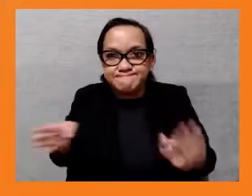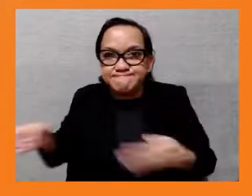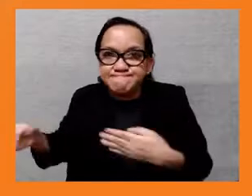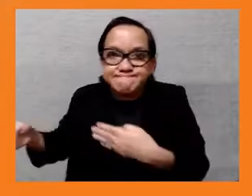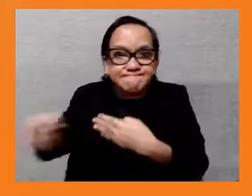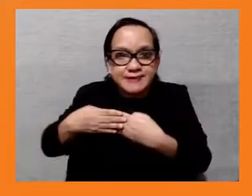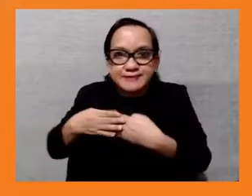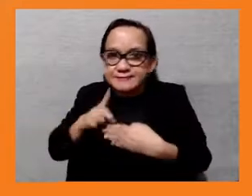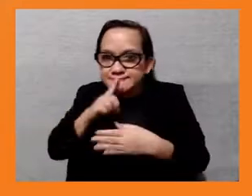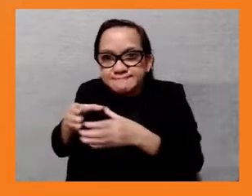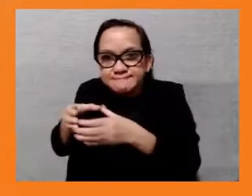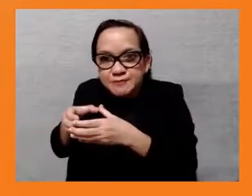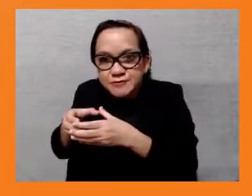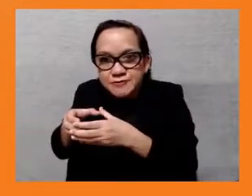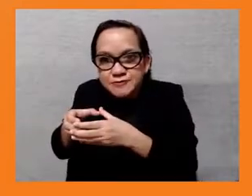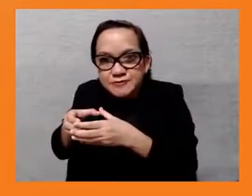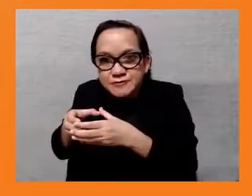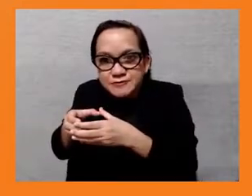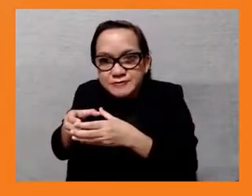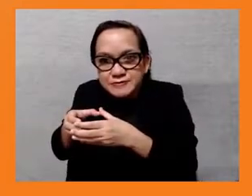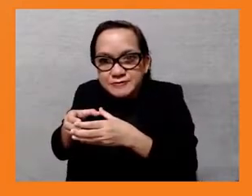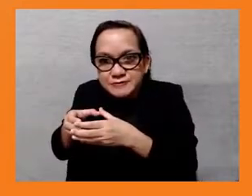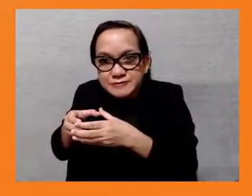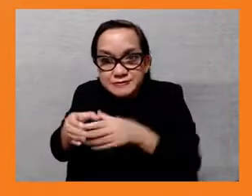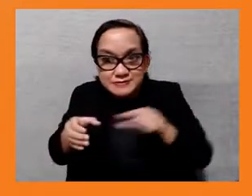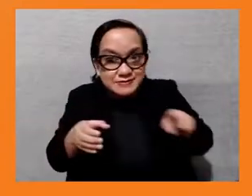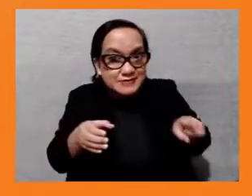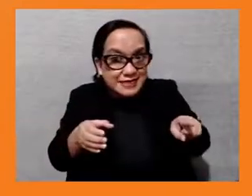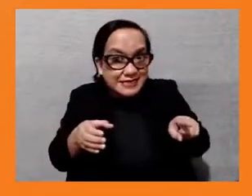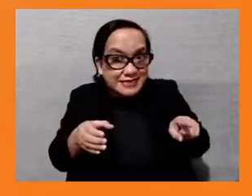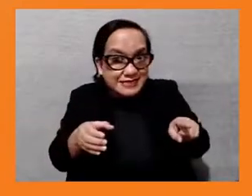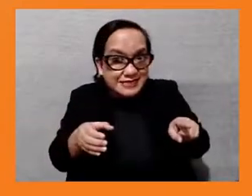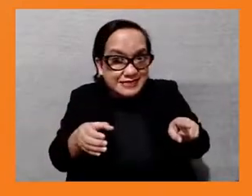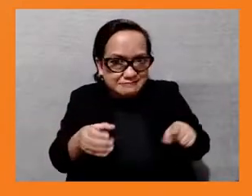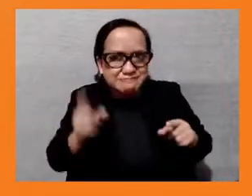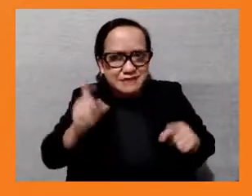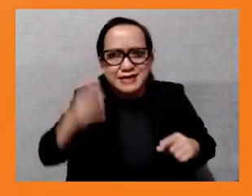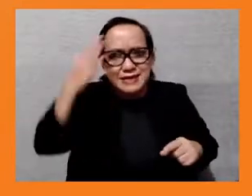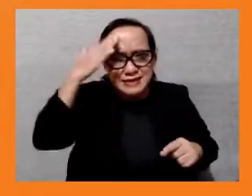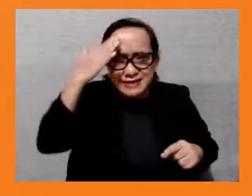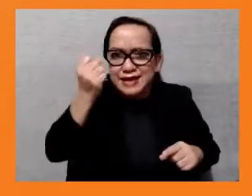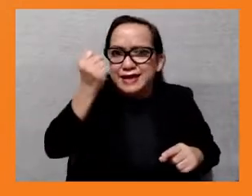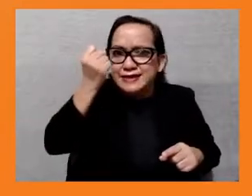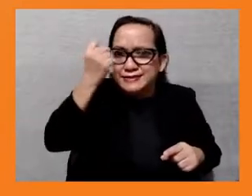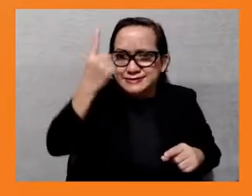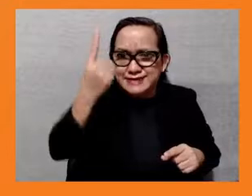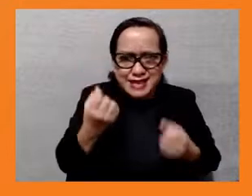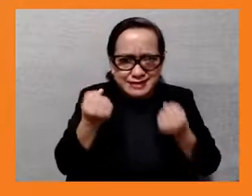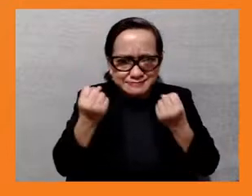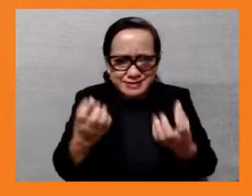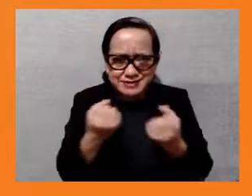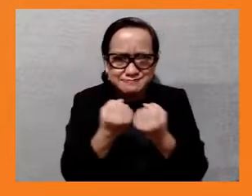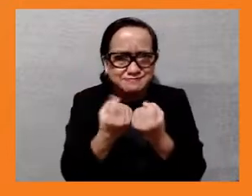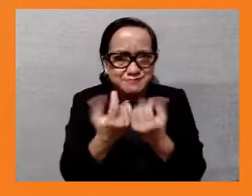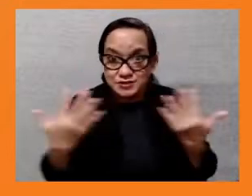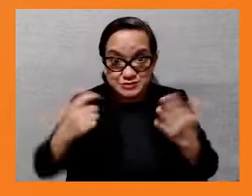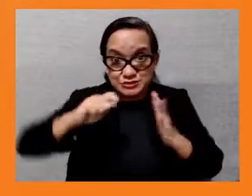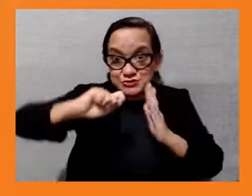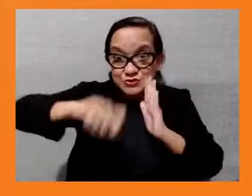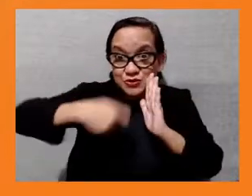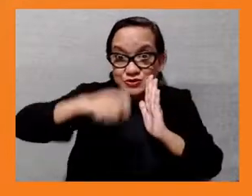more time. And this is really primarily to allow us to have more time for consultations. So, you know, bringing this